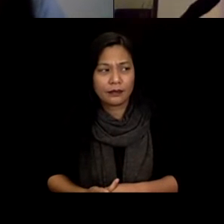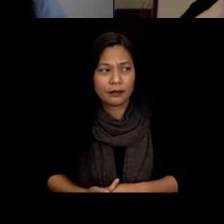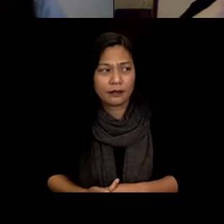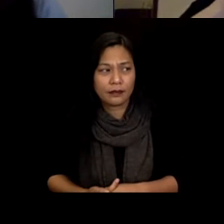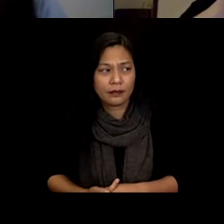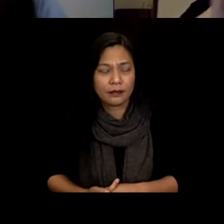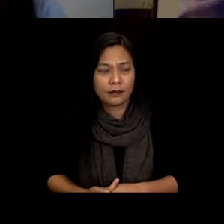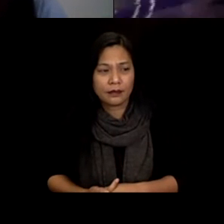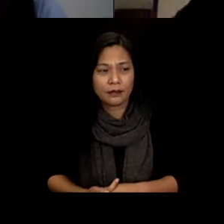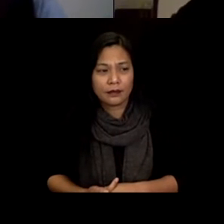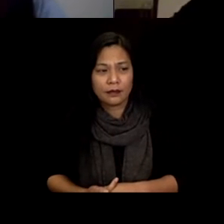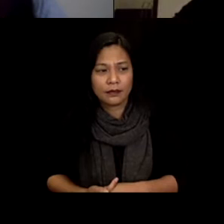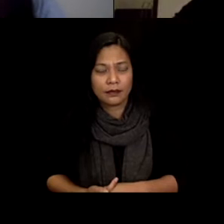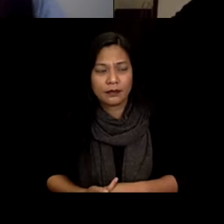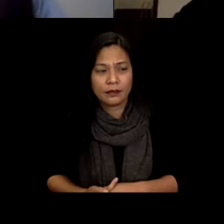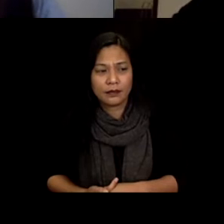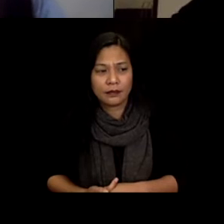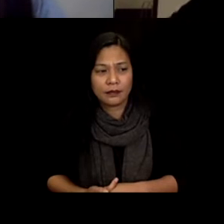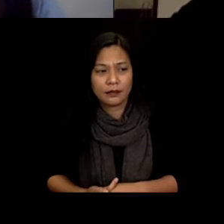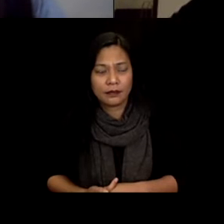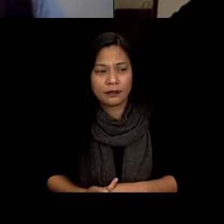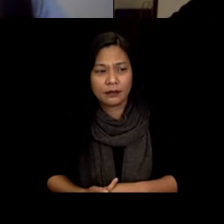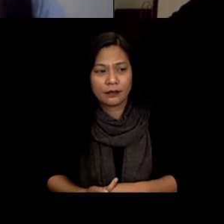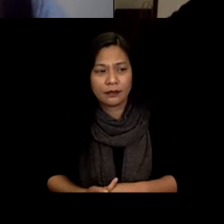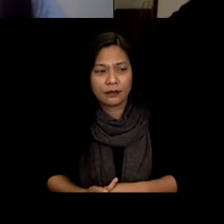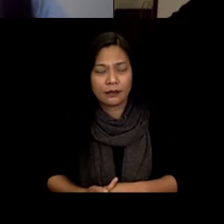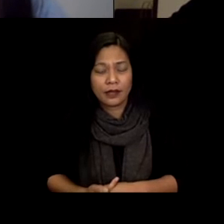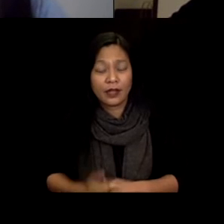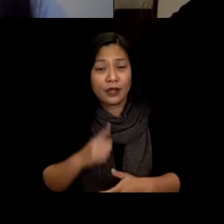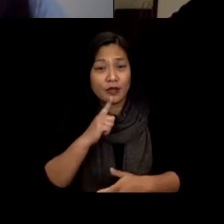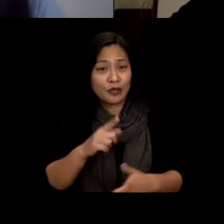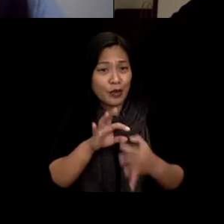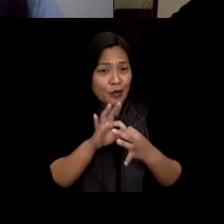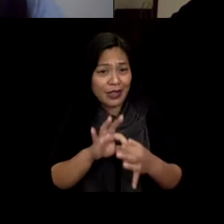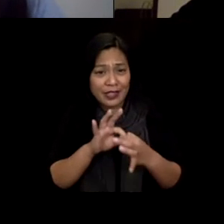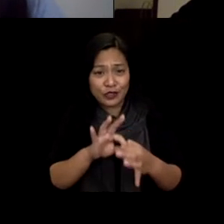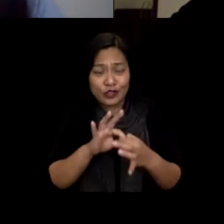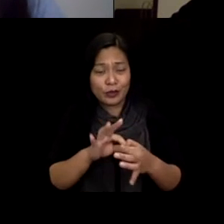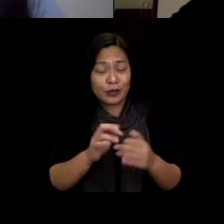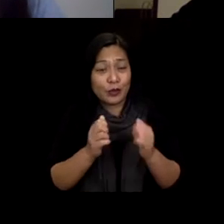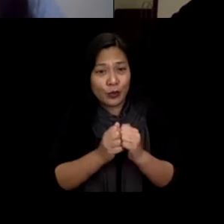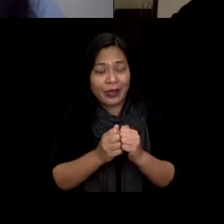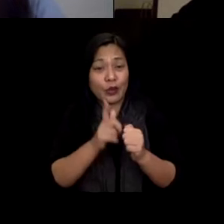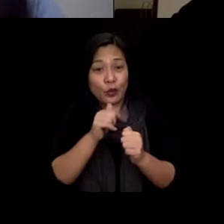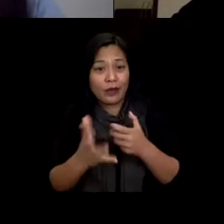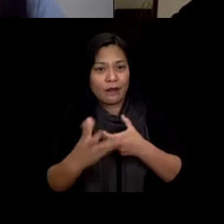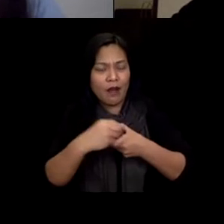Relationality is always, I think, the most important organizing tool that we